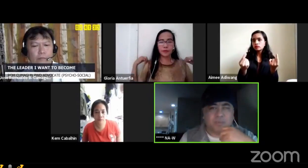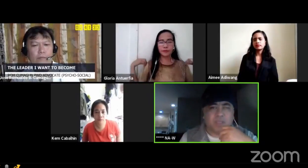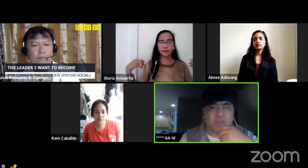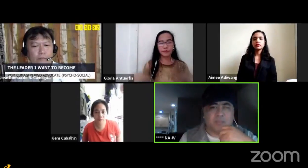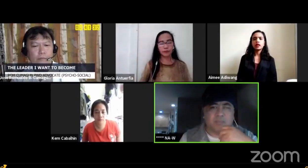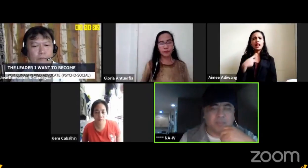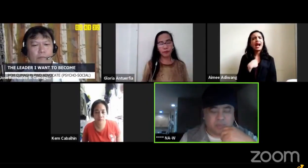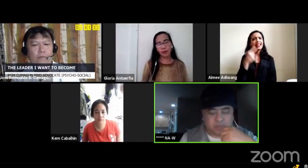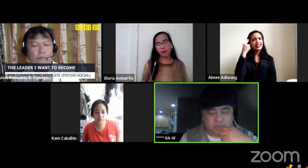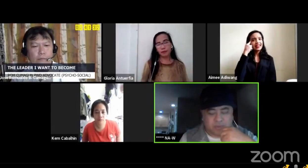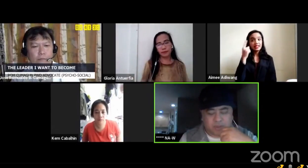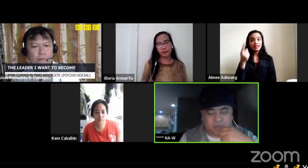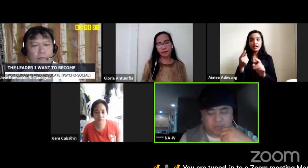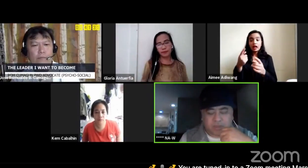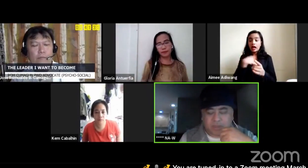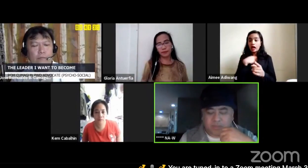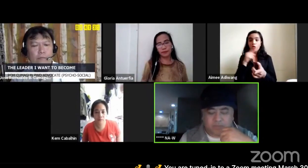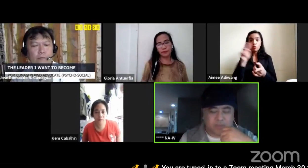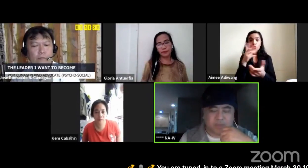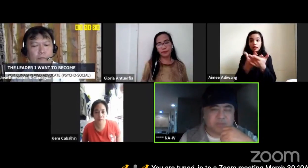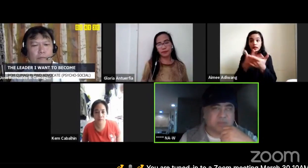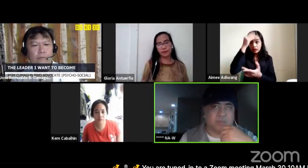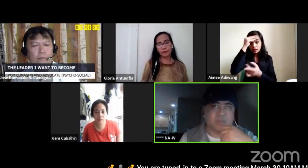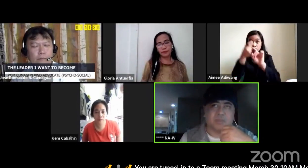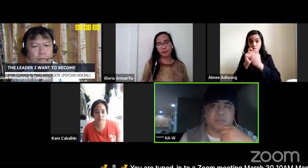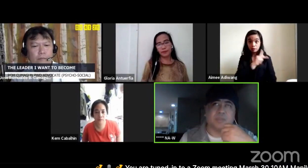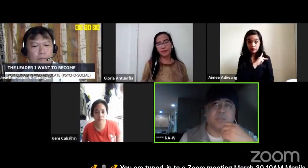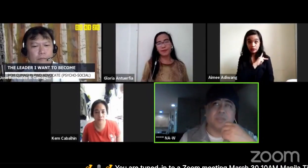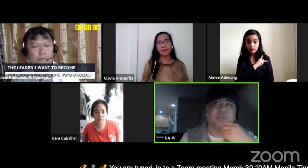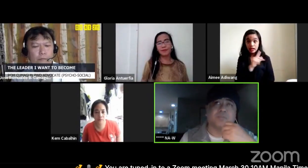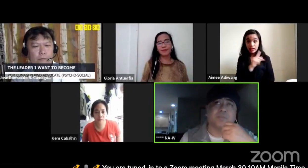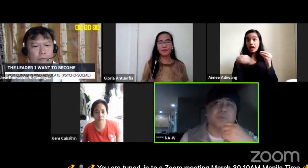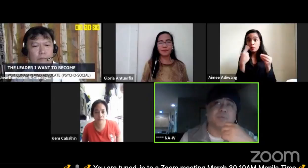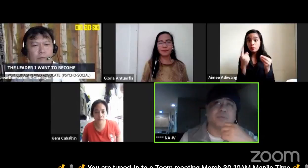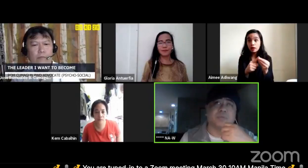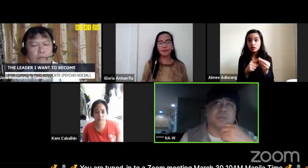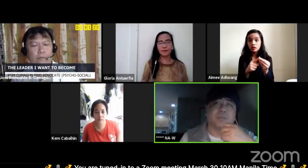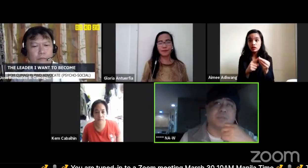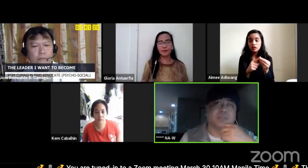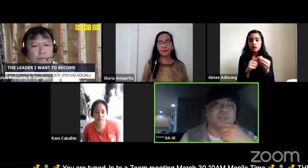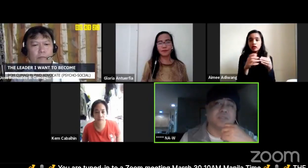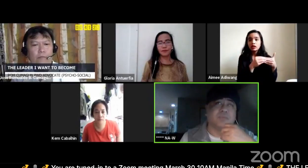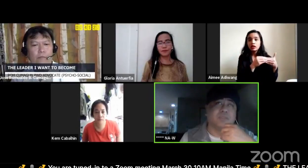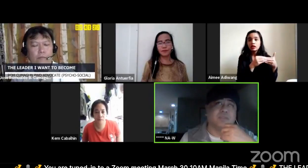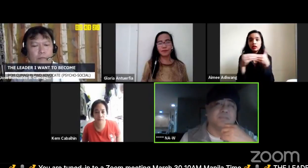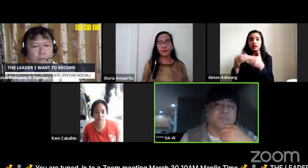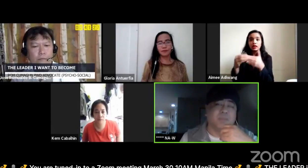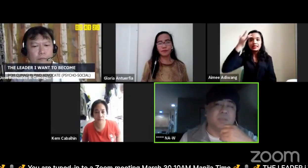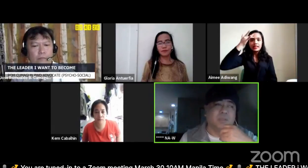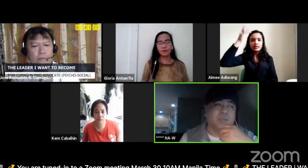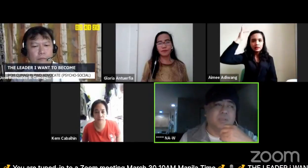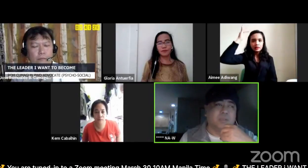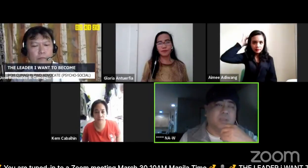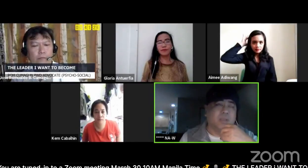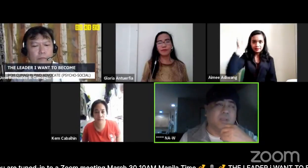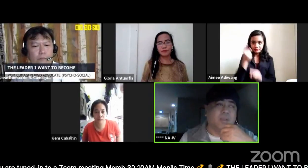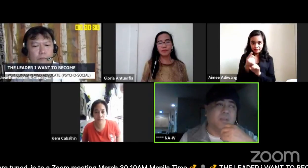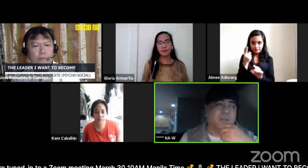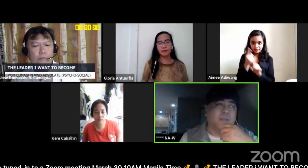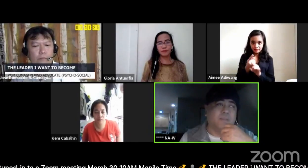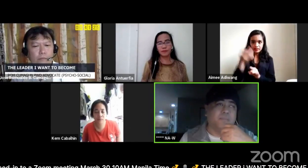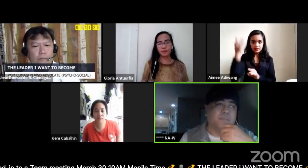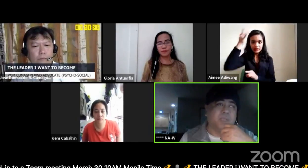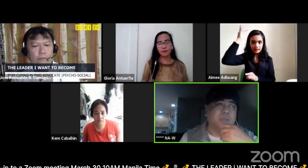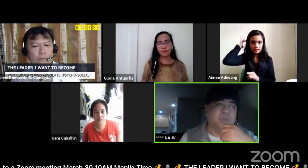I think from Kem, what I got from her is about leadership is about sensitivity,